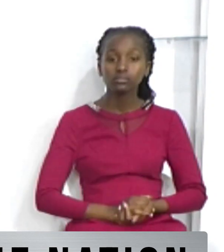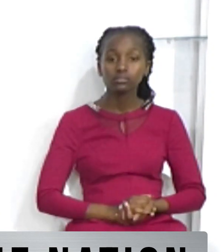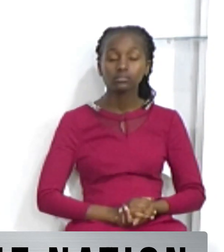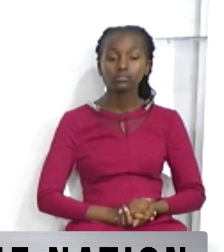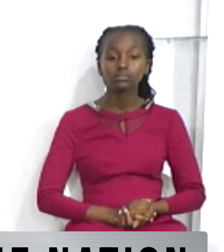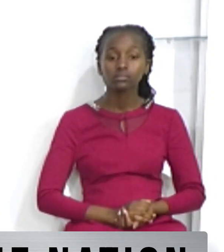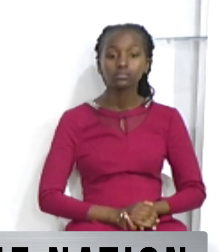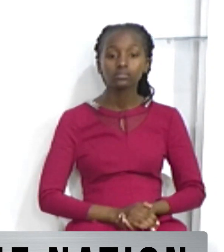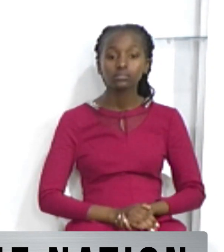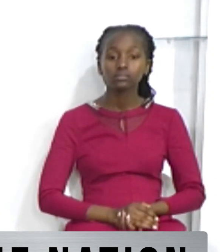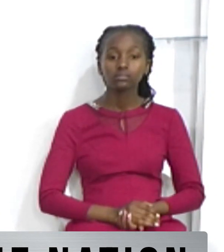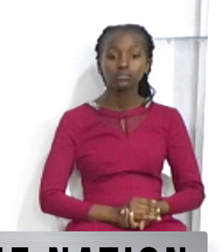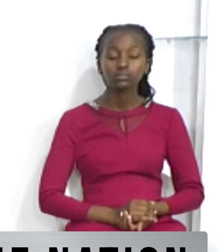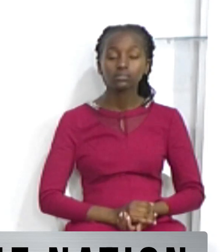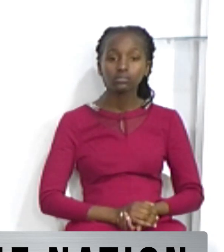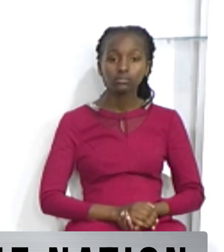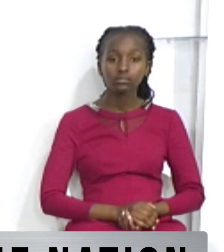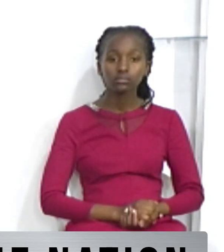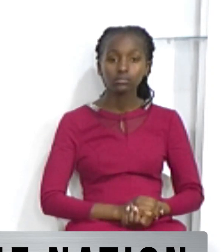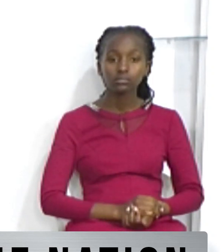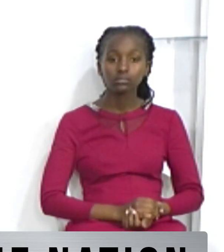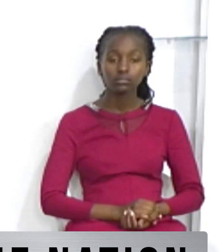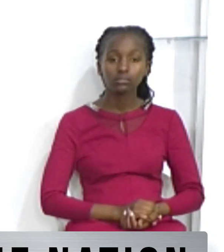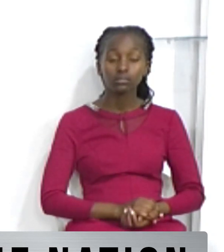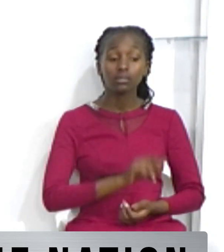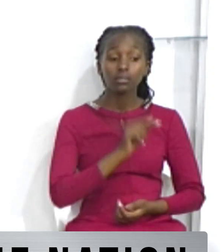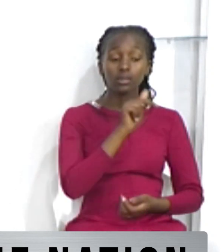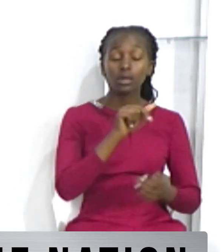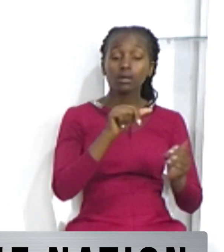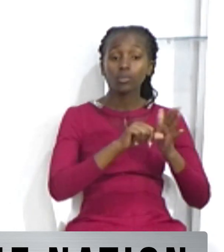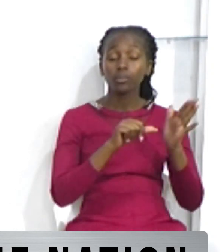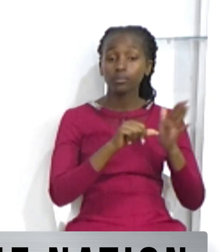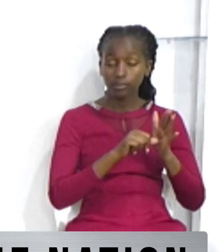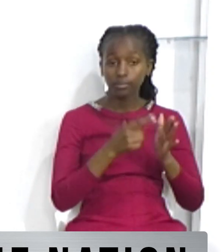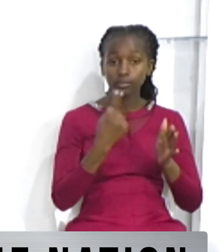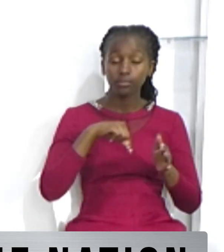will have this problem.